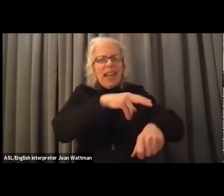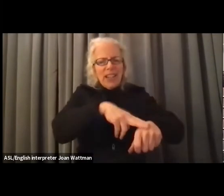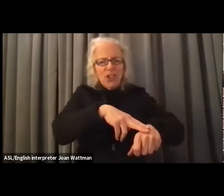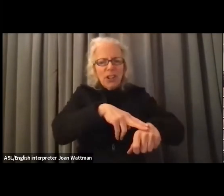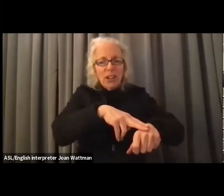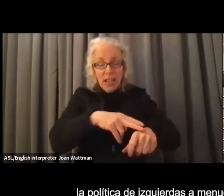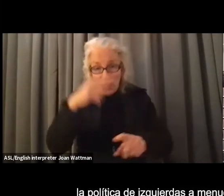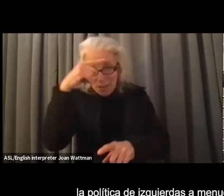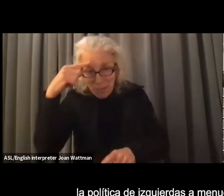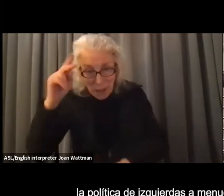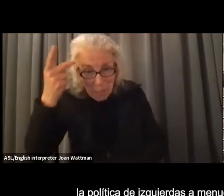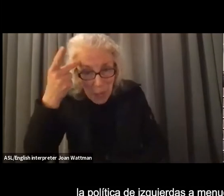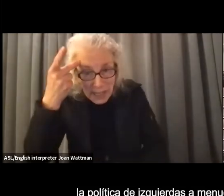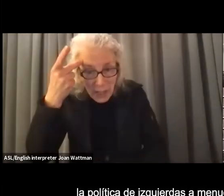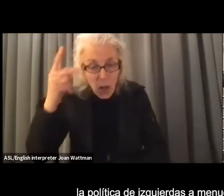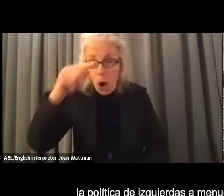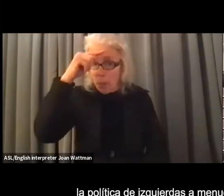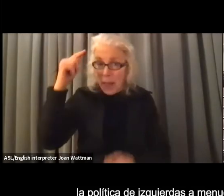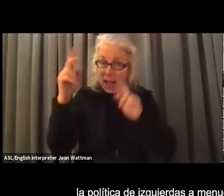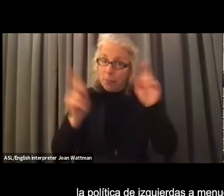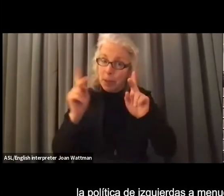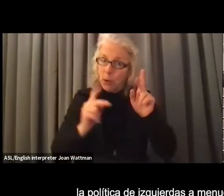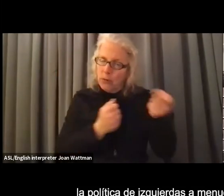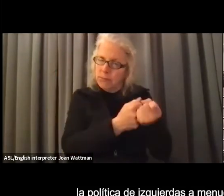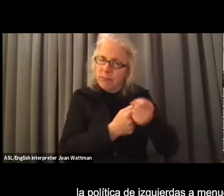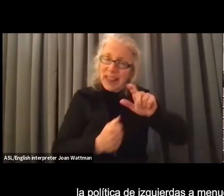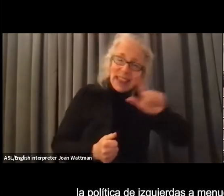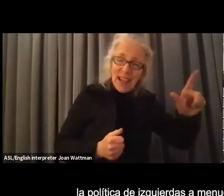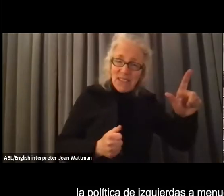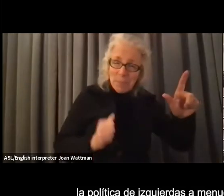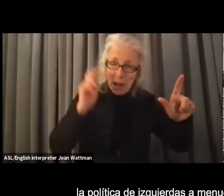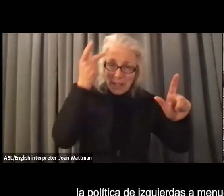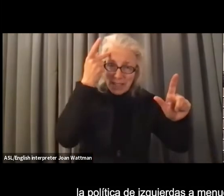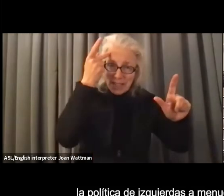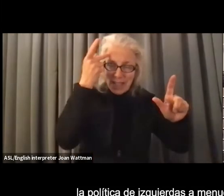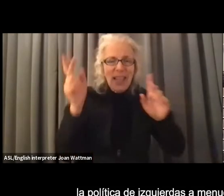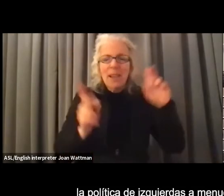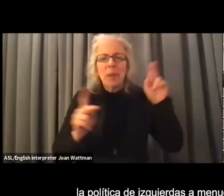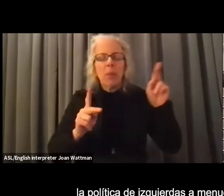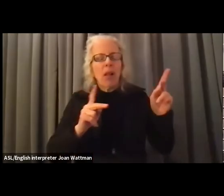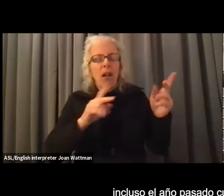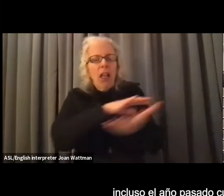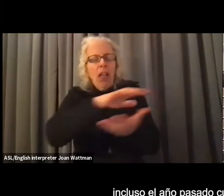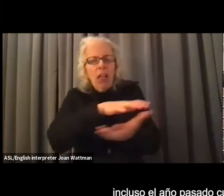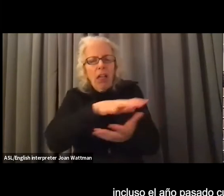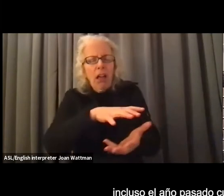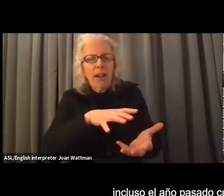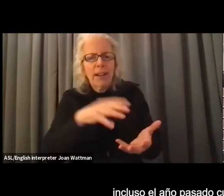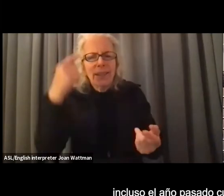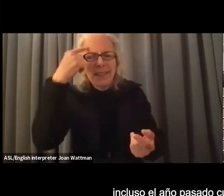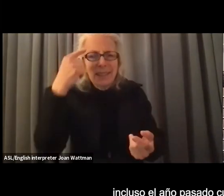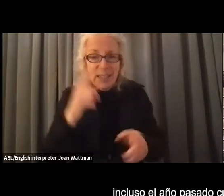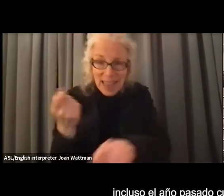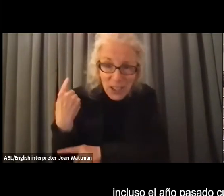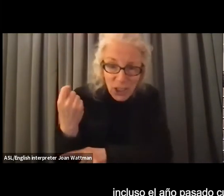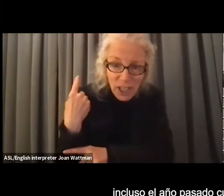politics, particularly Black left politics, often get left out of the mix or are skewed and tumbled inside the mix. Even last year, when